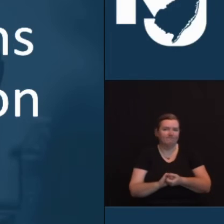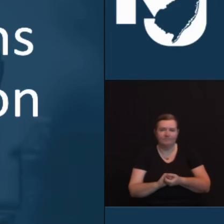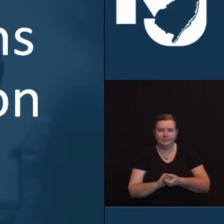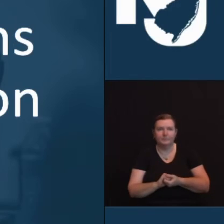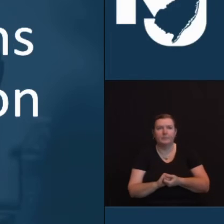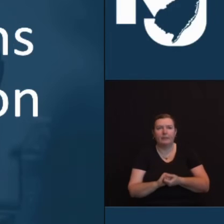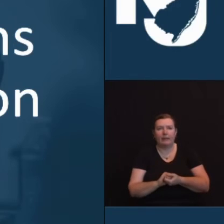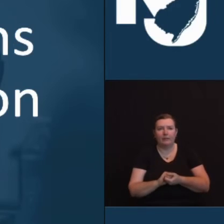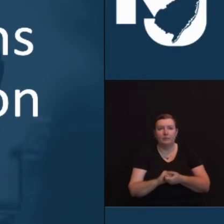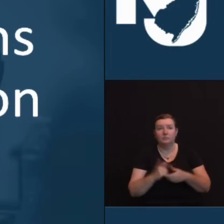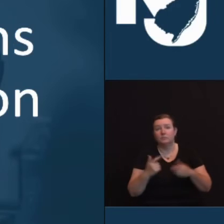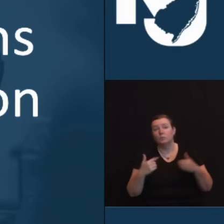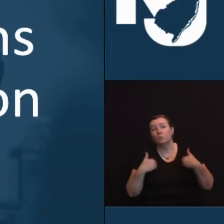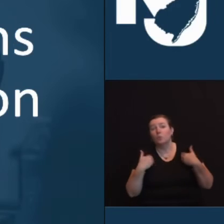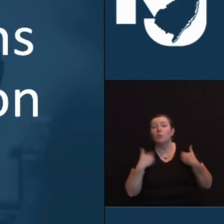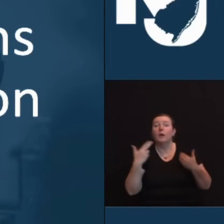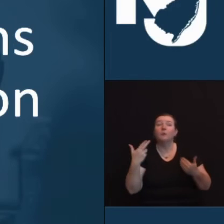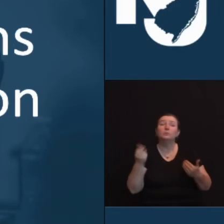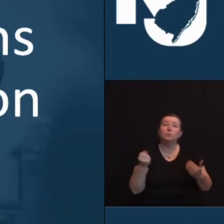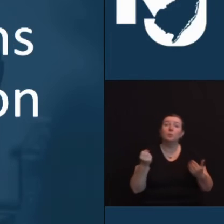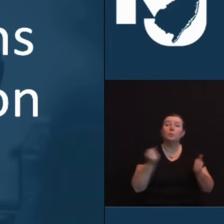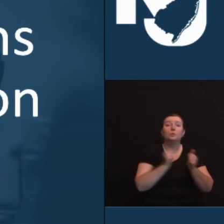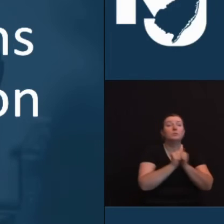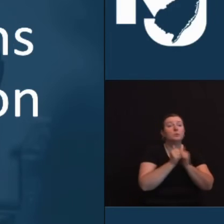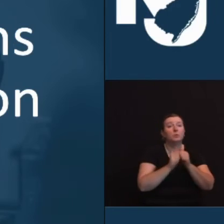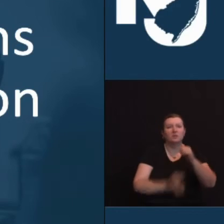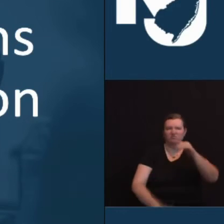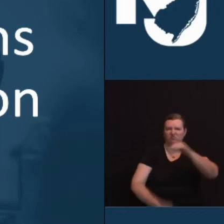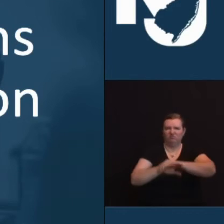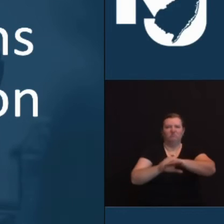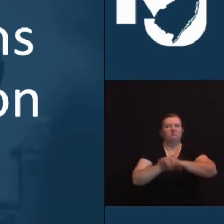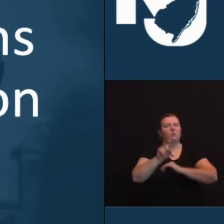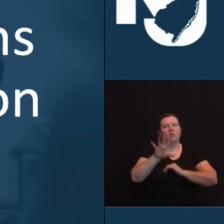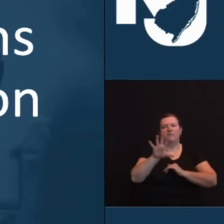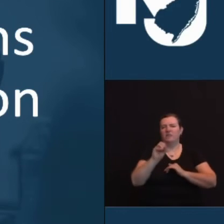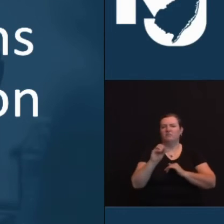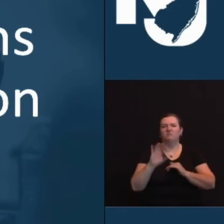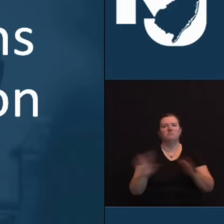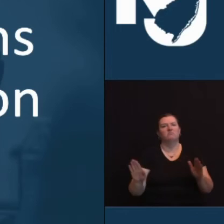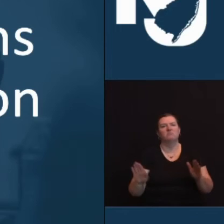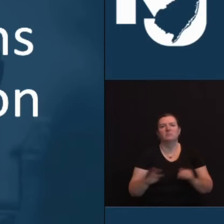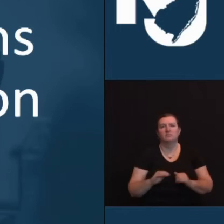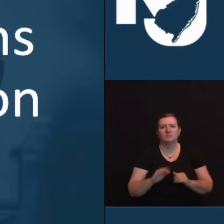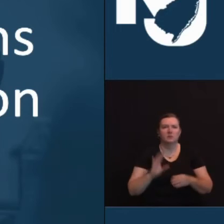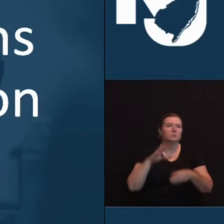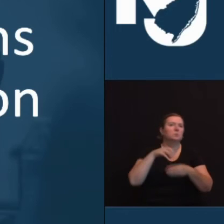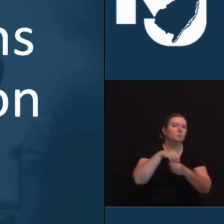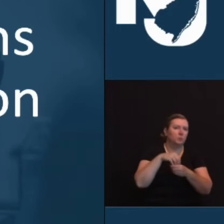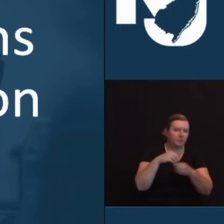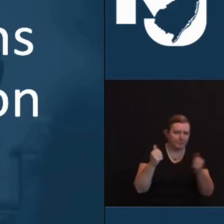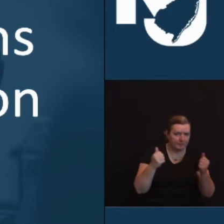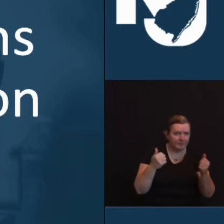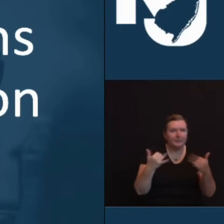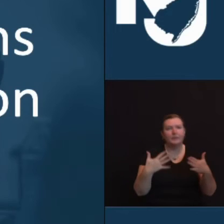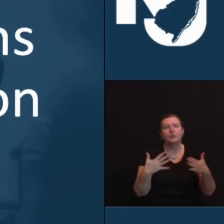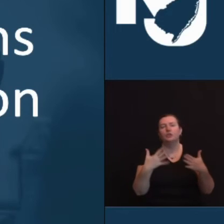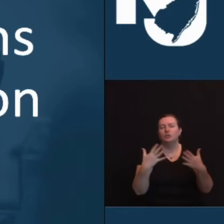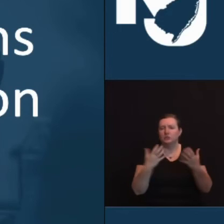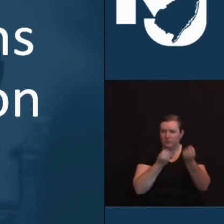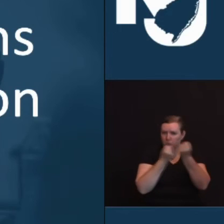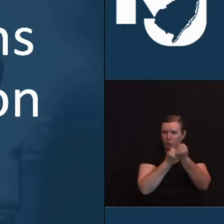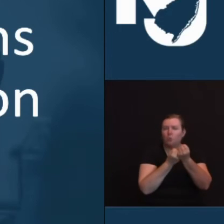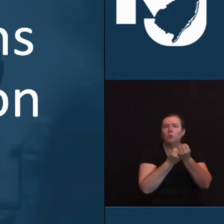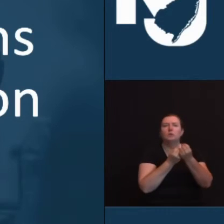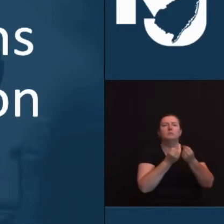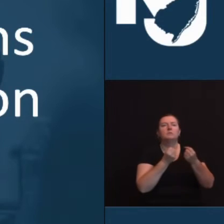the 150-person limit includes players, coaches, and other team personnel and officials. So the number